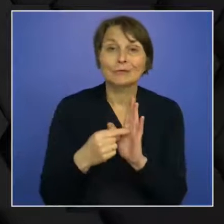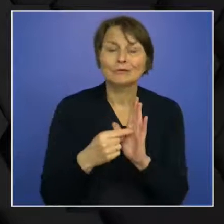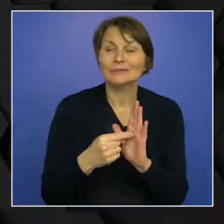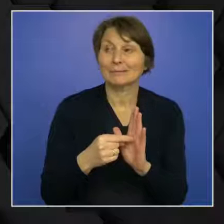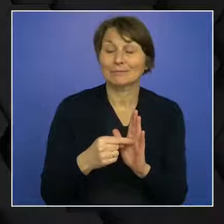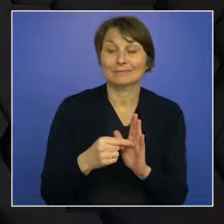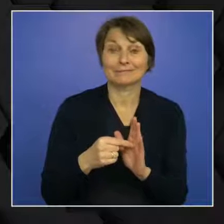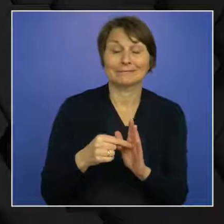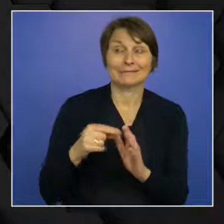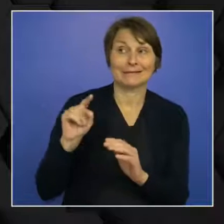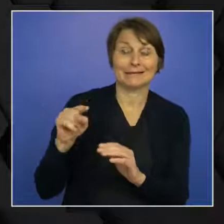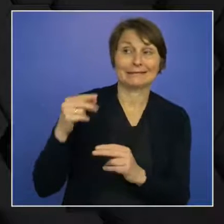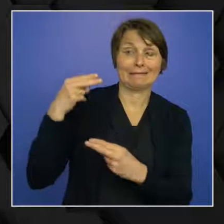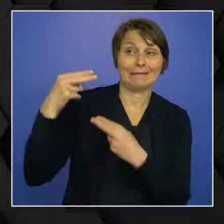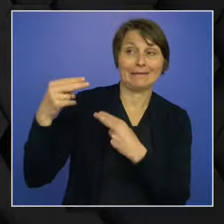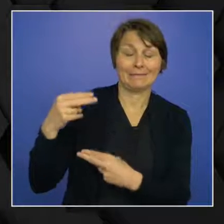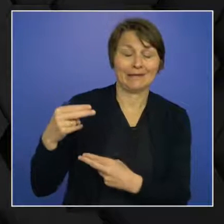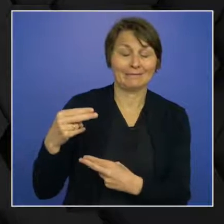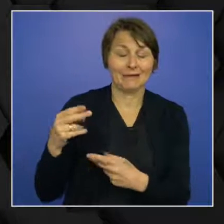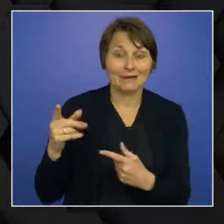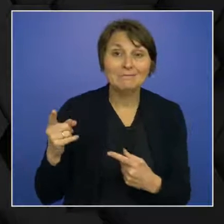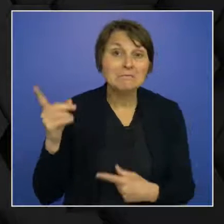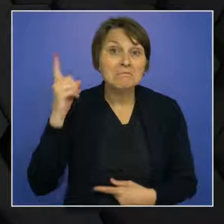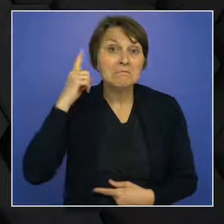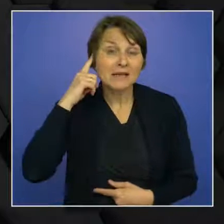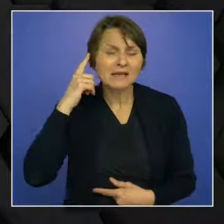names. For us, very normal, but